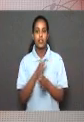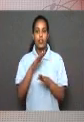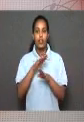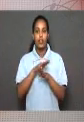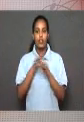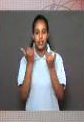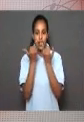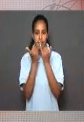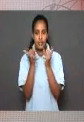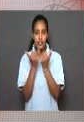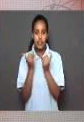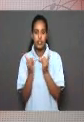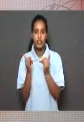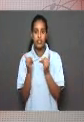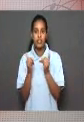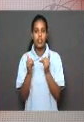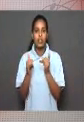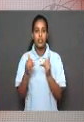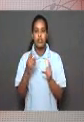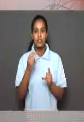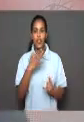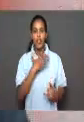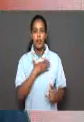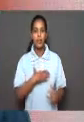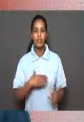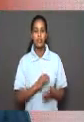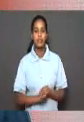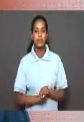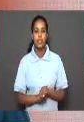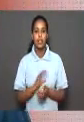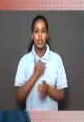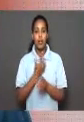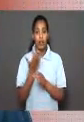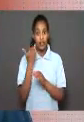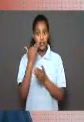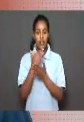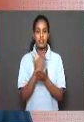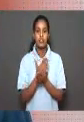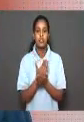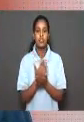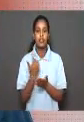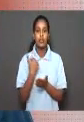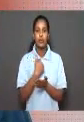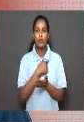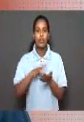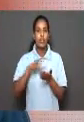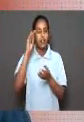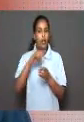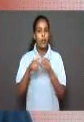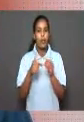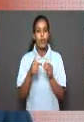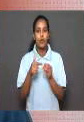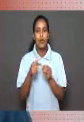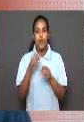on the classification of the elements. In our last lesson, we learned about